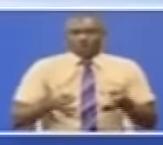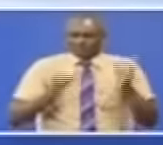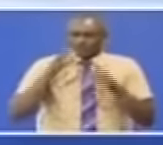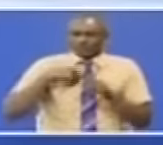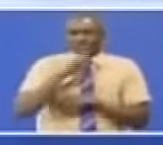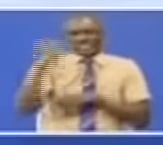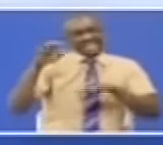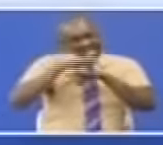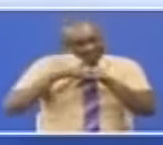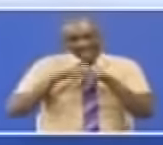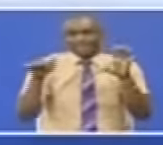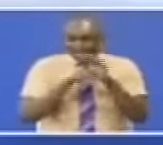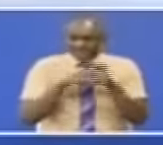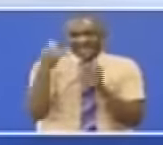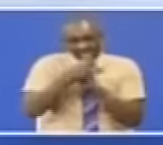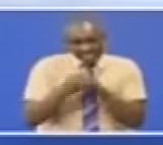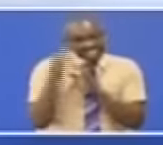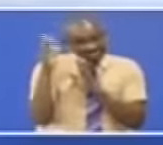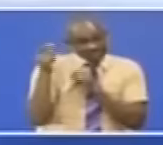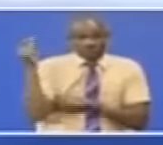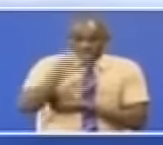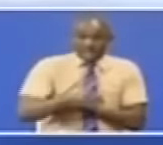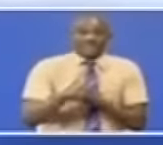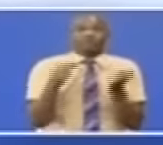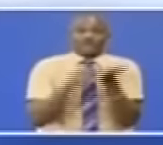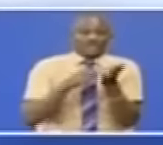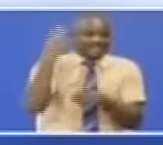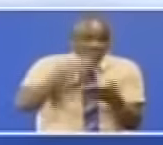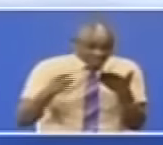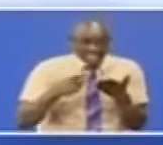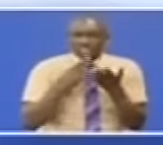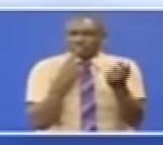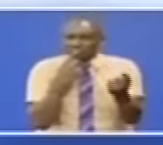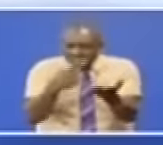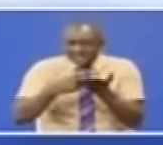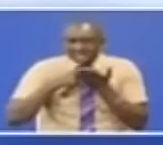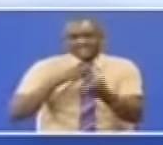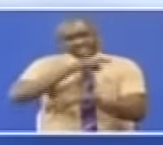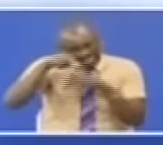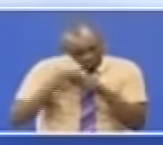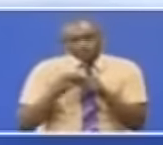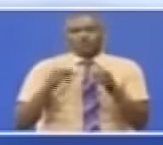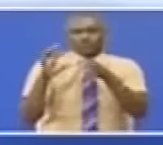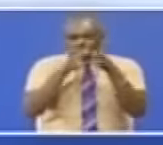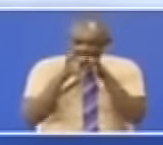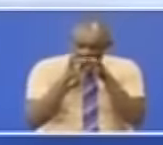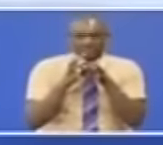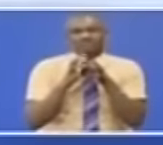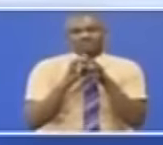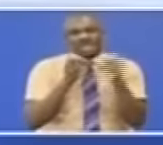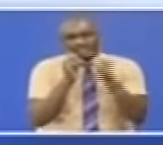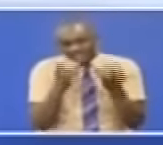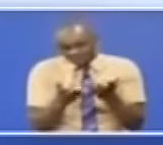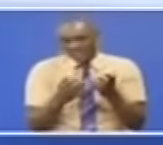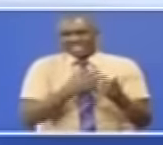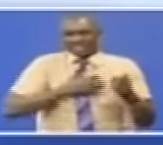East African member countries are expected in Uganda next week to discuss a national unity administration, the return of